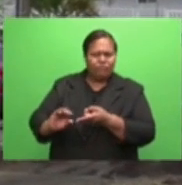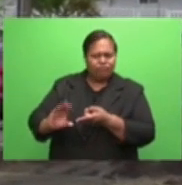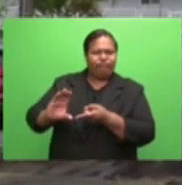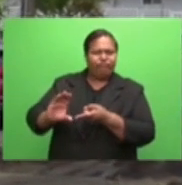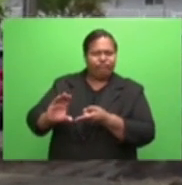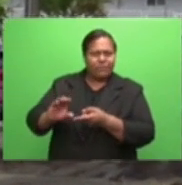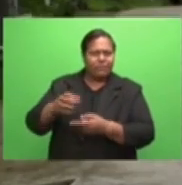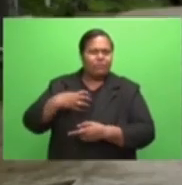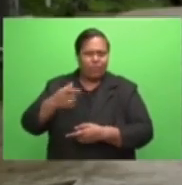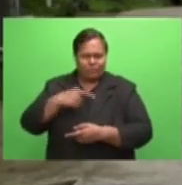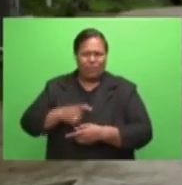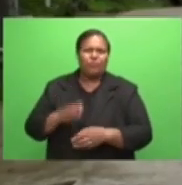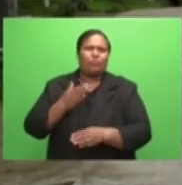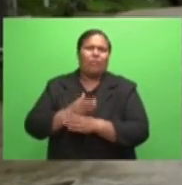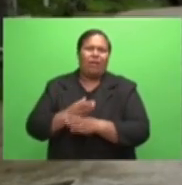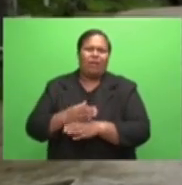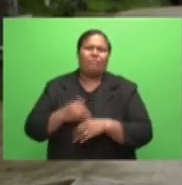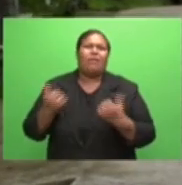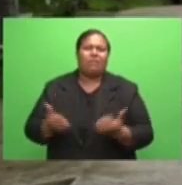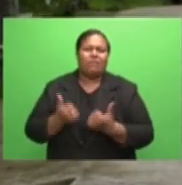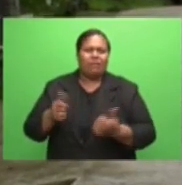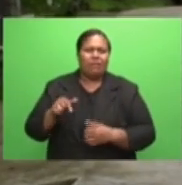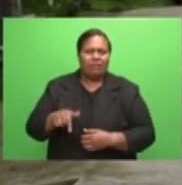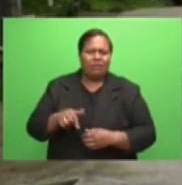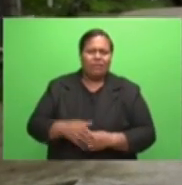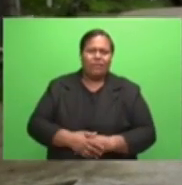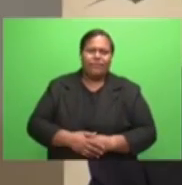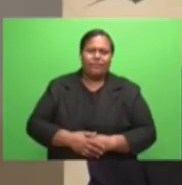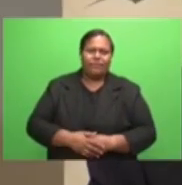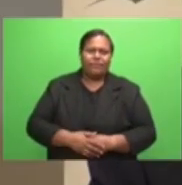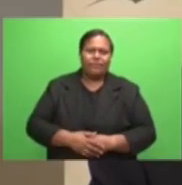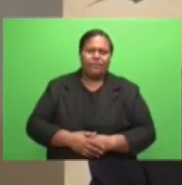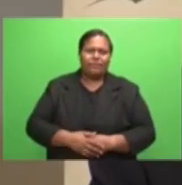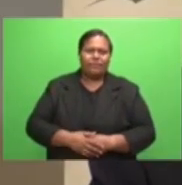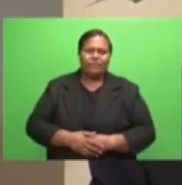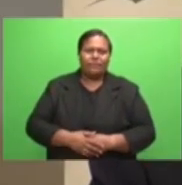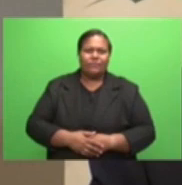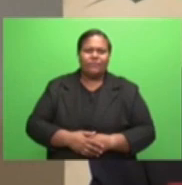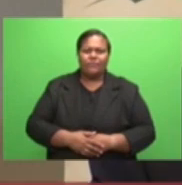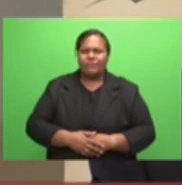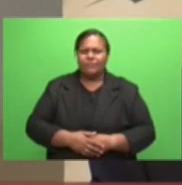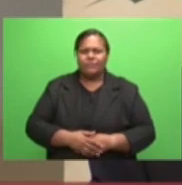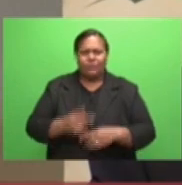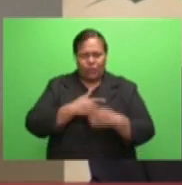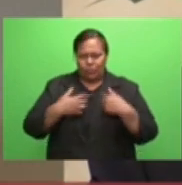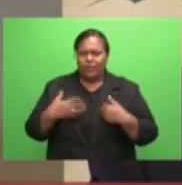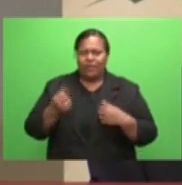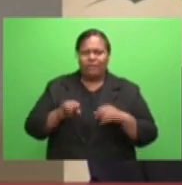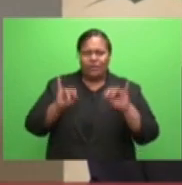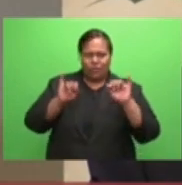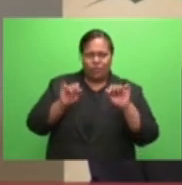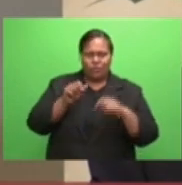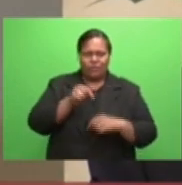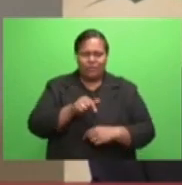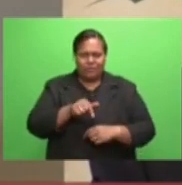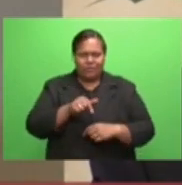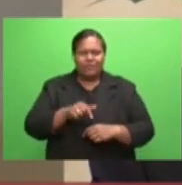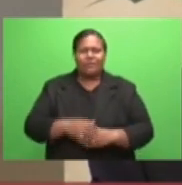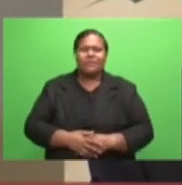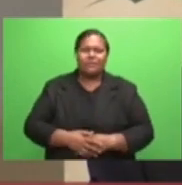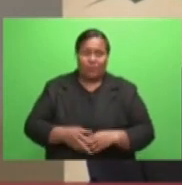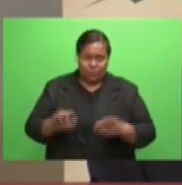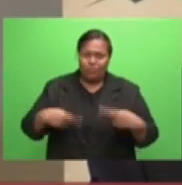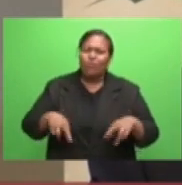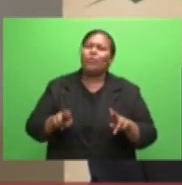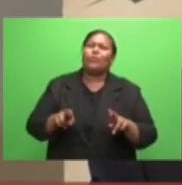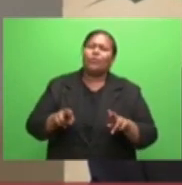extent of work. I think it'll probably be early August because we've been hit by a few weather issues in June. We didn't start the rehabilitations until